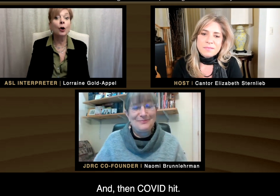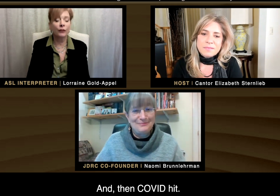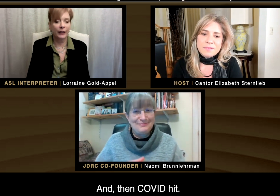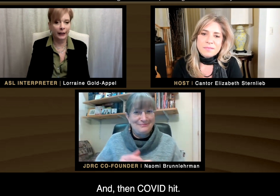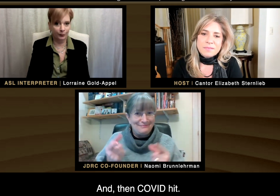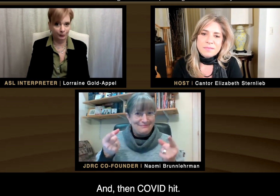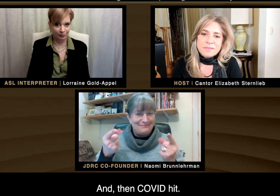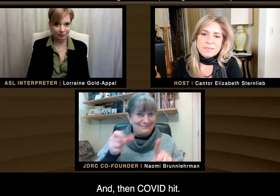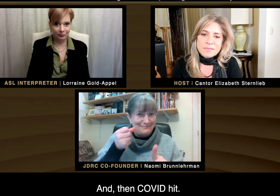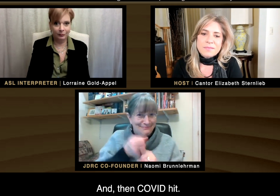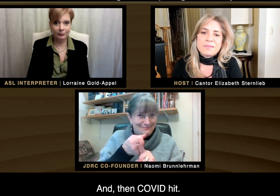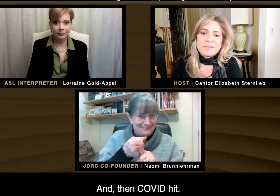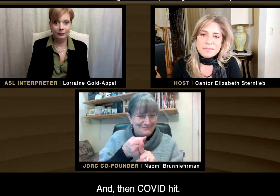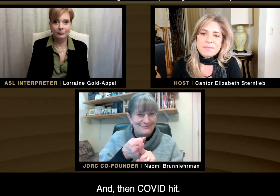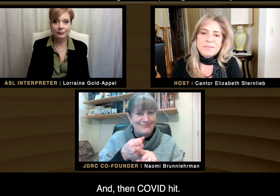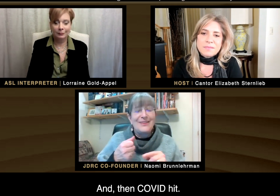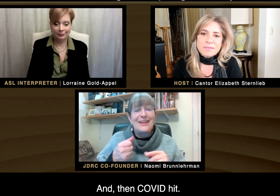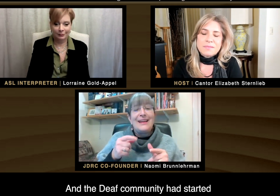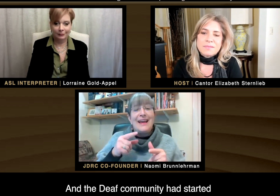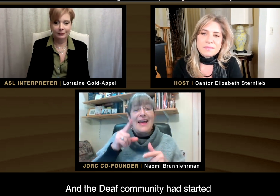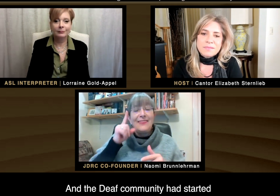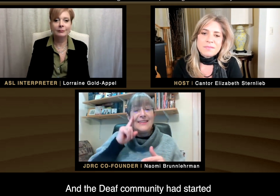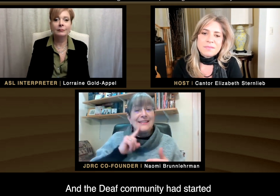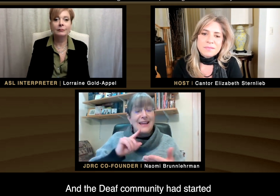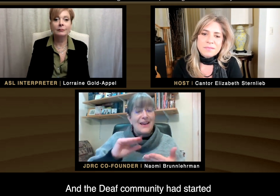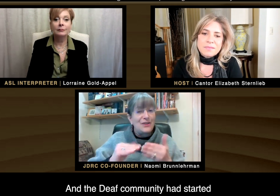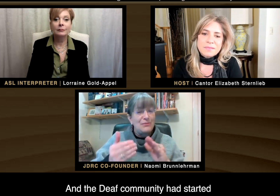And then COVID hit.